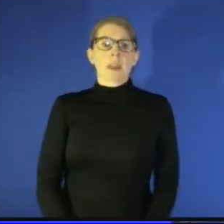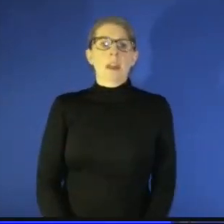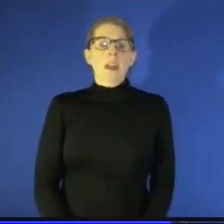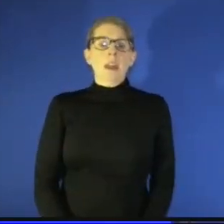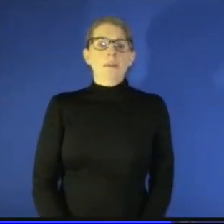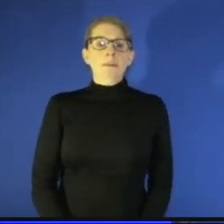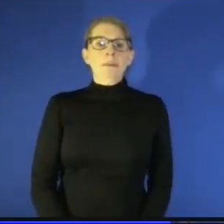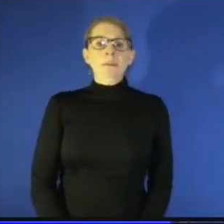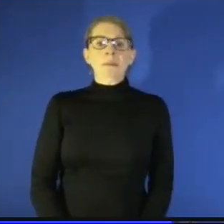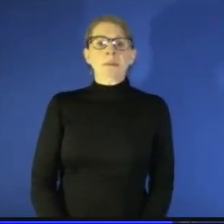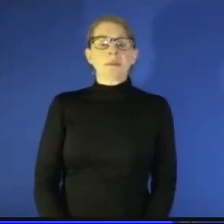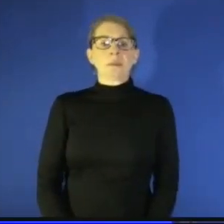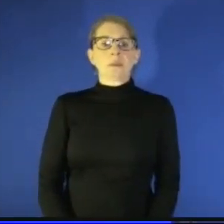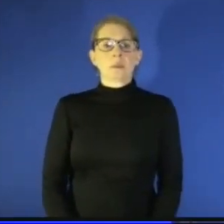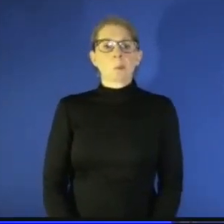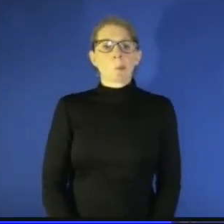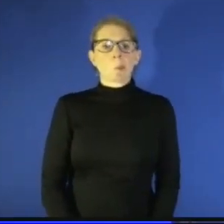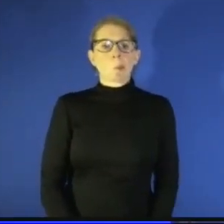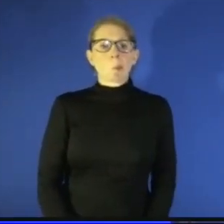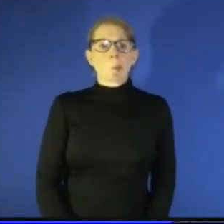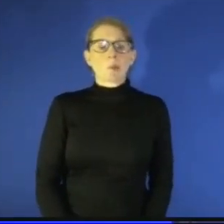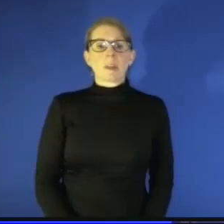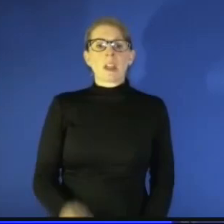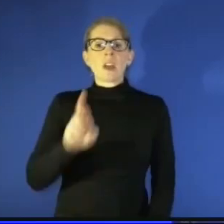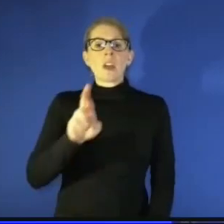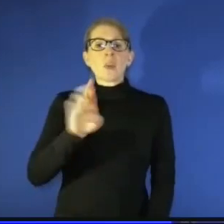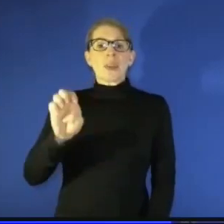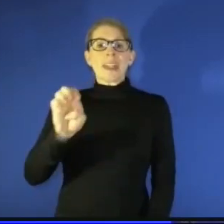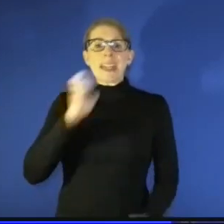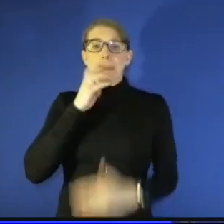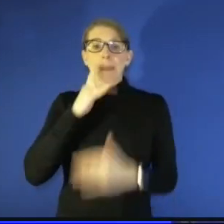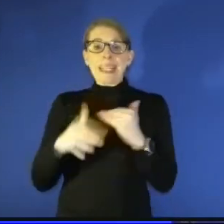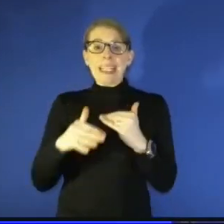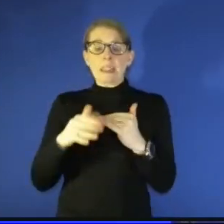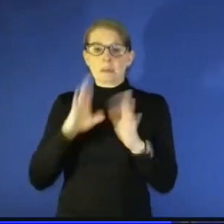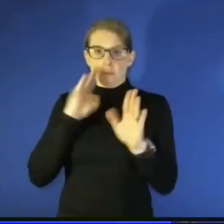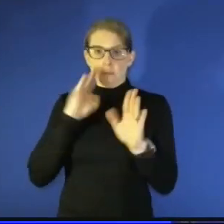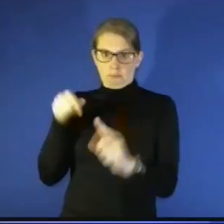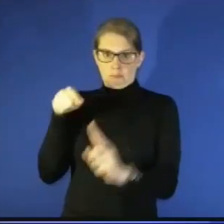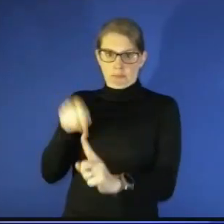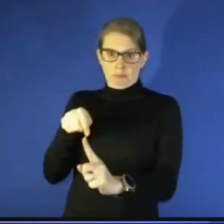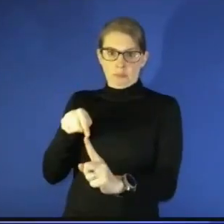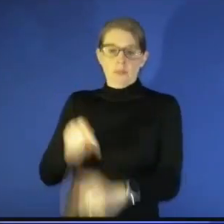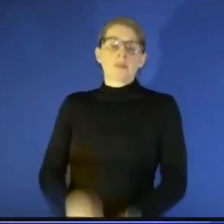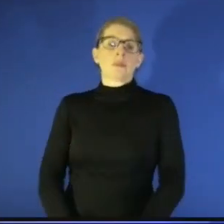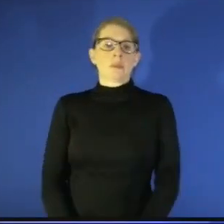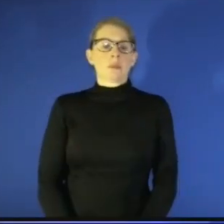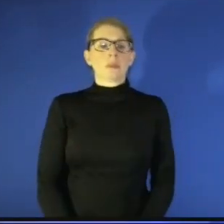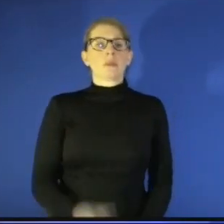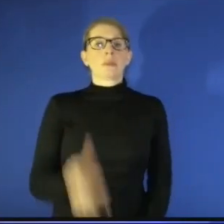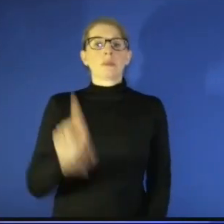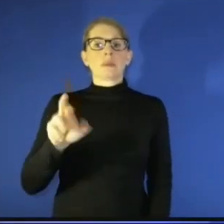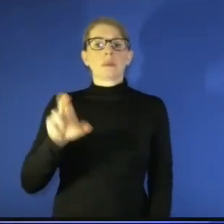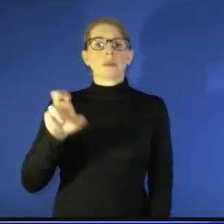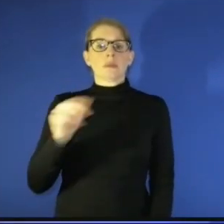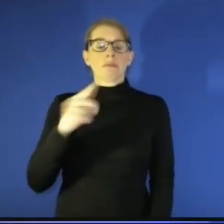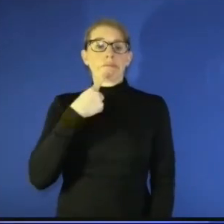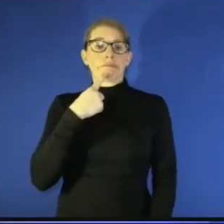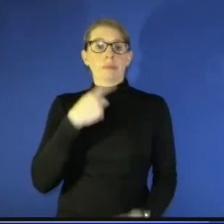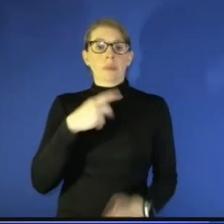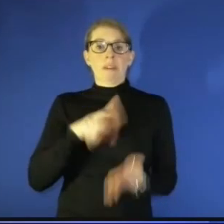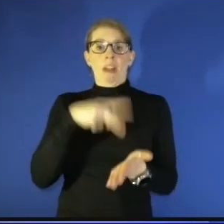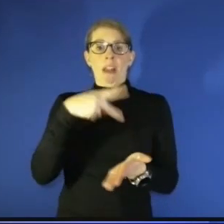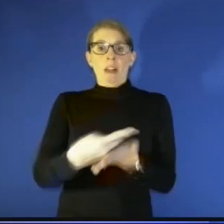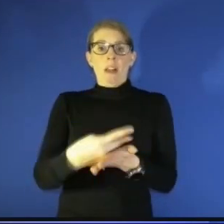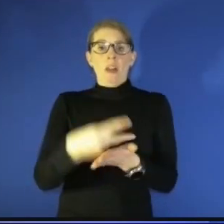It is rebleed that is the focus of a lot of our attention. Karen says she fell on November 15th and had bleeding